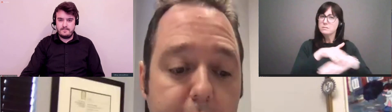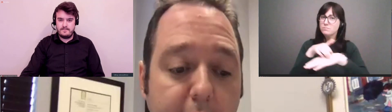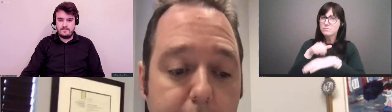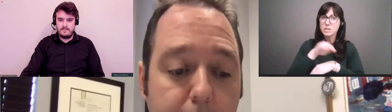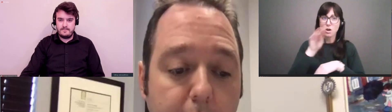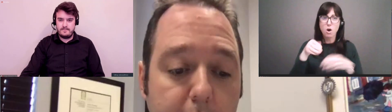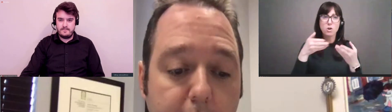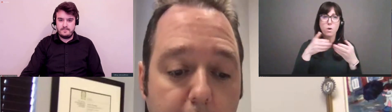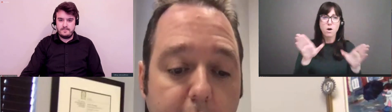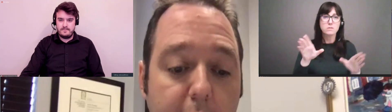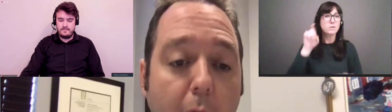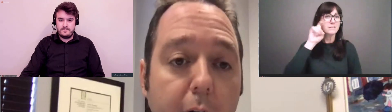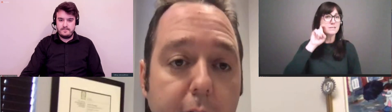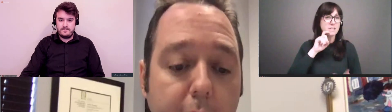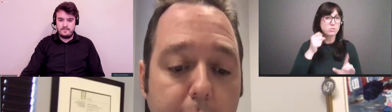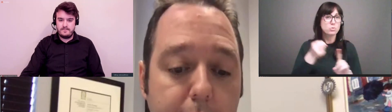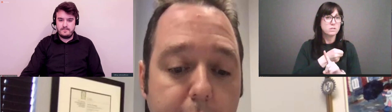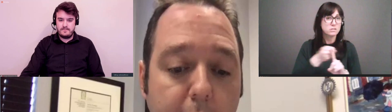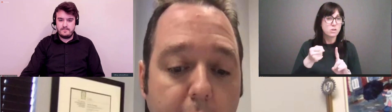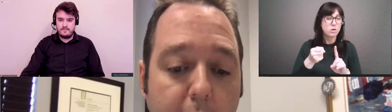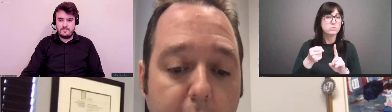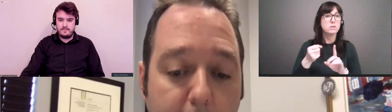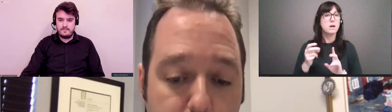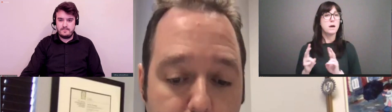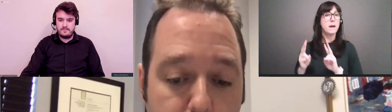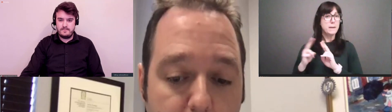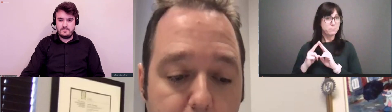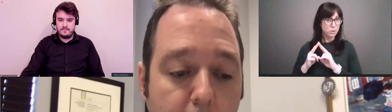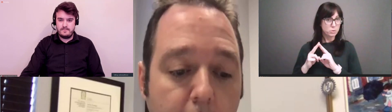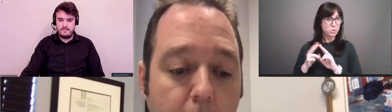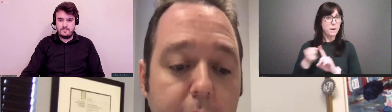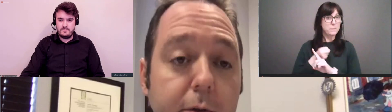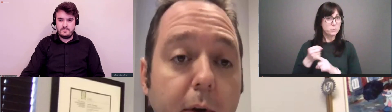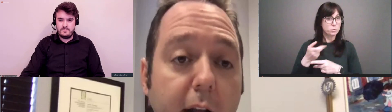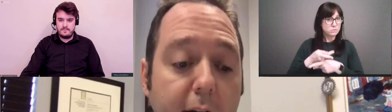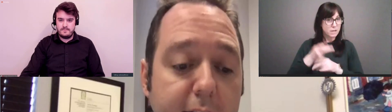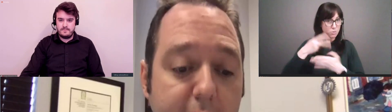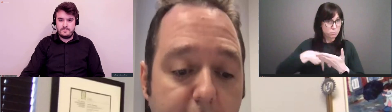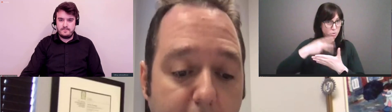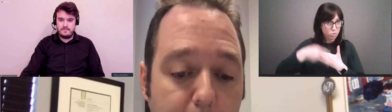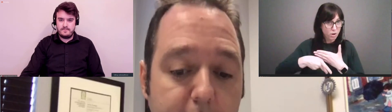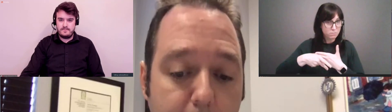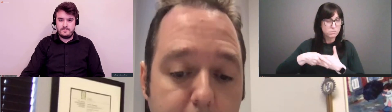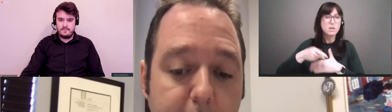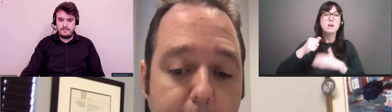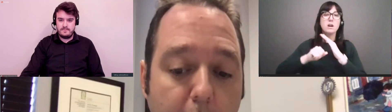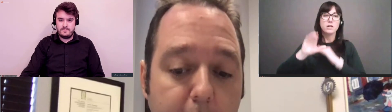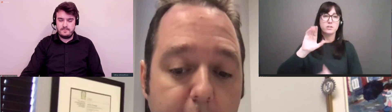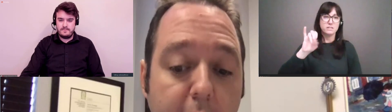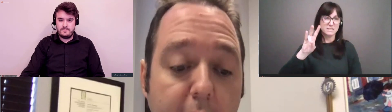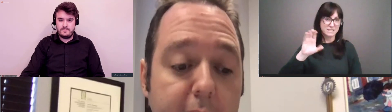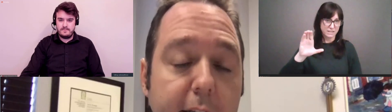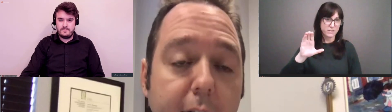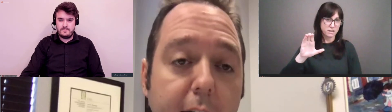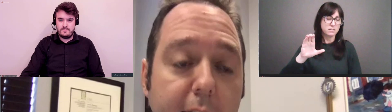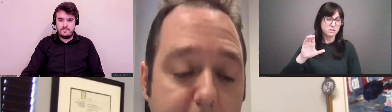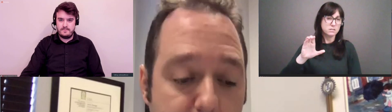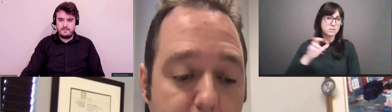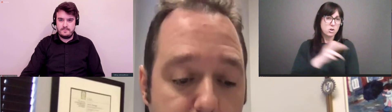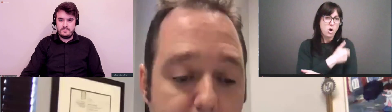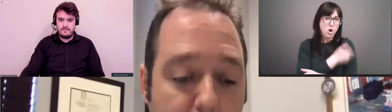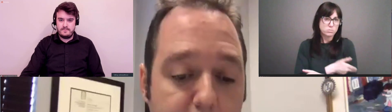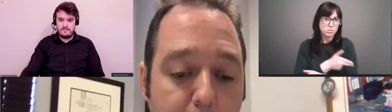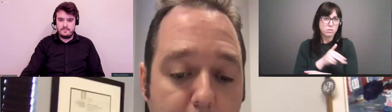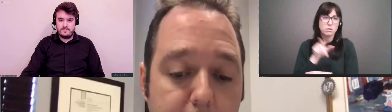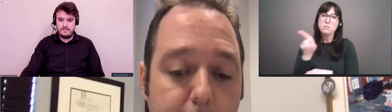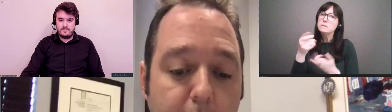Hospital's Sexual Assault and Partner Abuse Care Program, which is run out of the Civic Campus Emergency Department, is still here